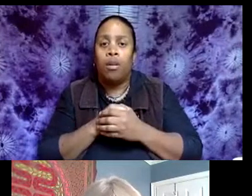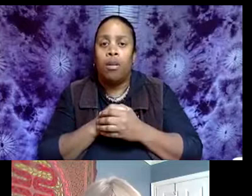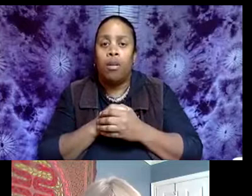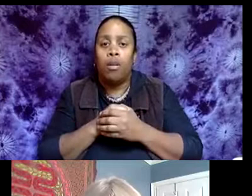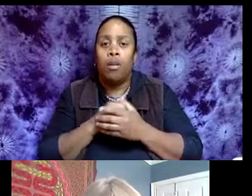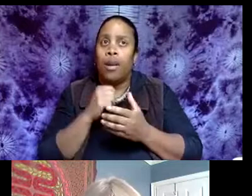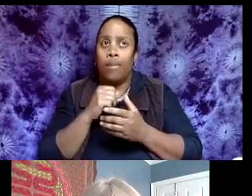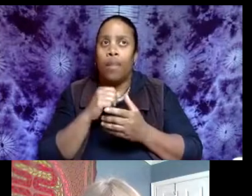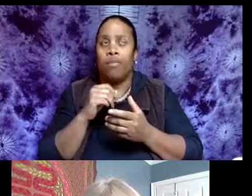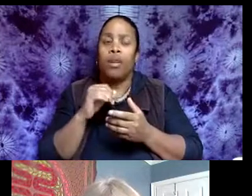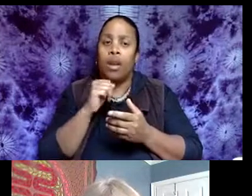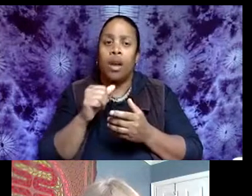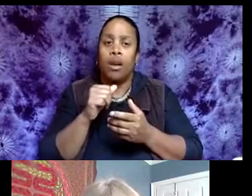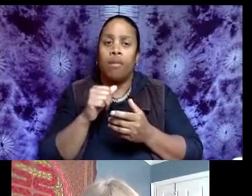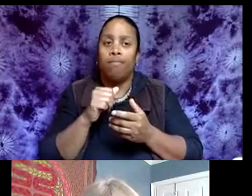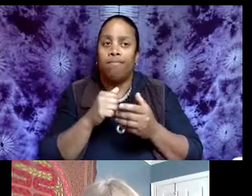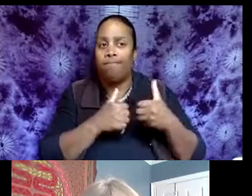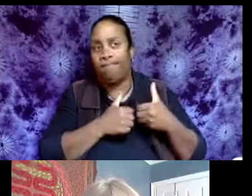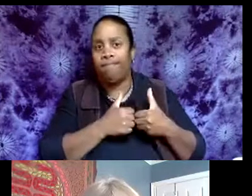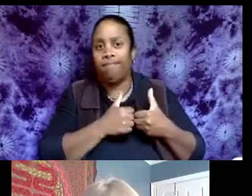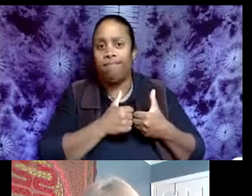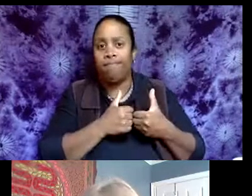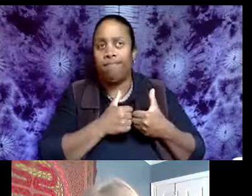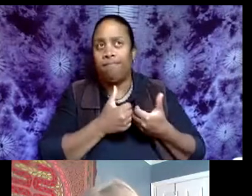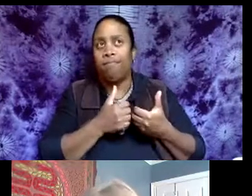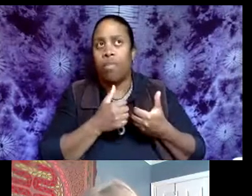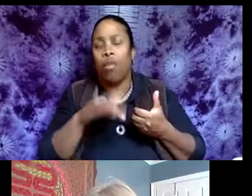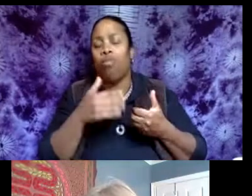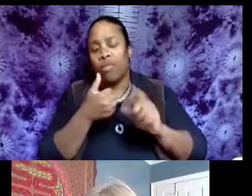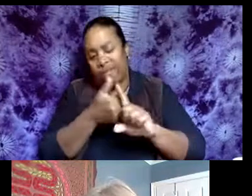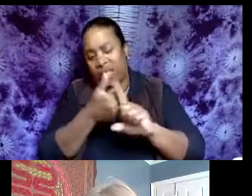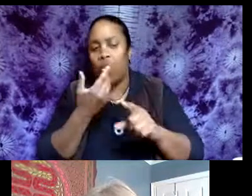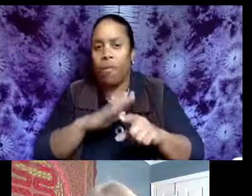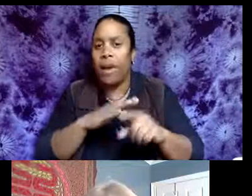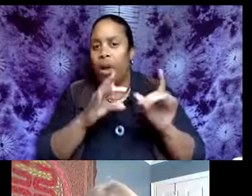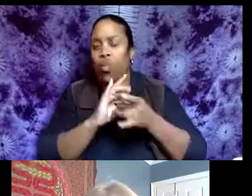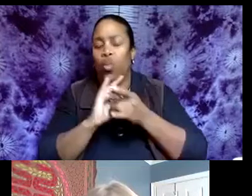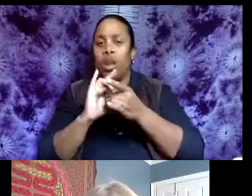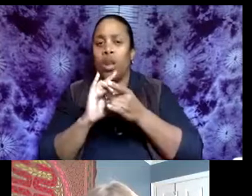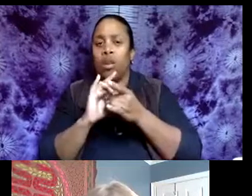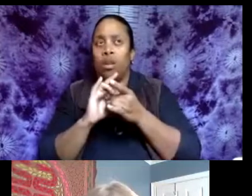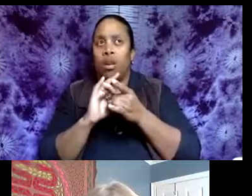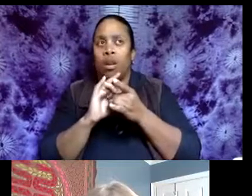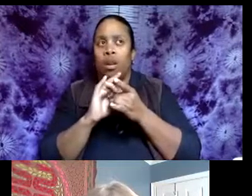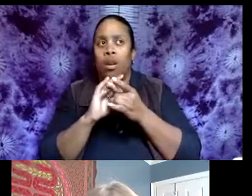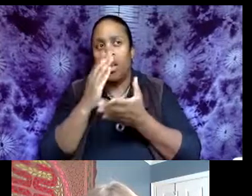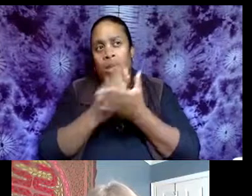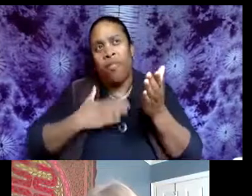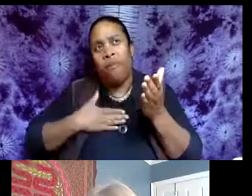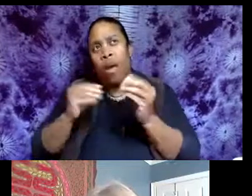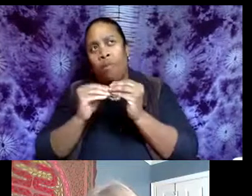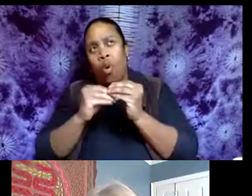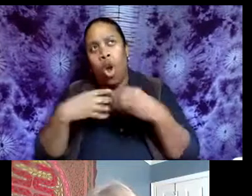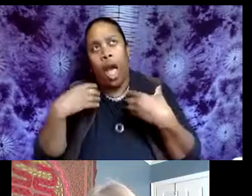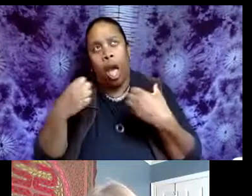platonic friends that were bad relationships. And some of my more healthy relationships with my